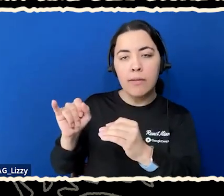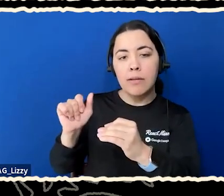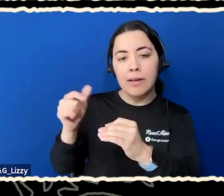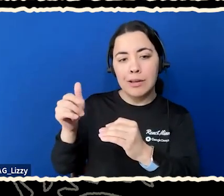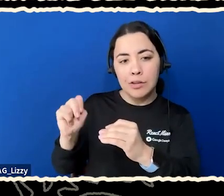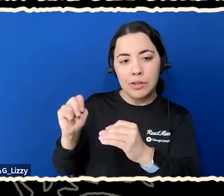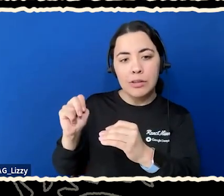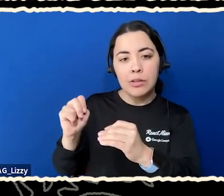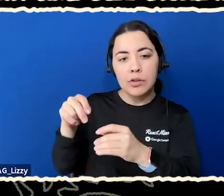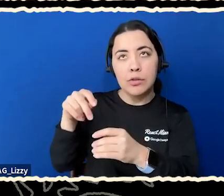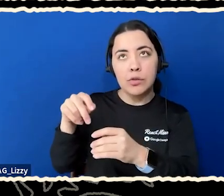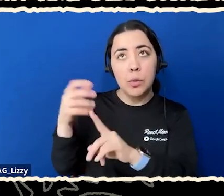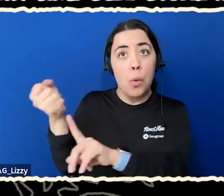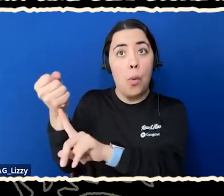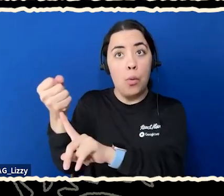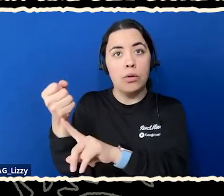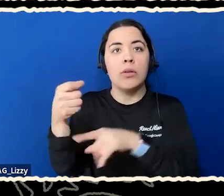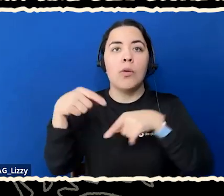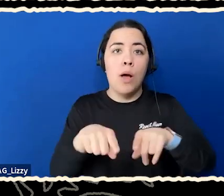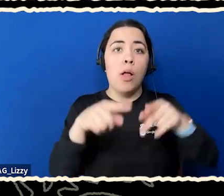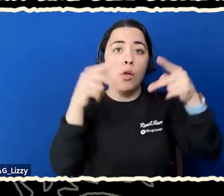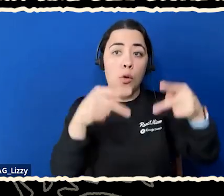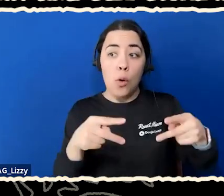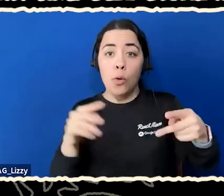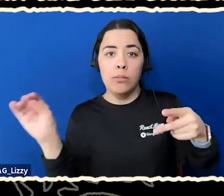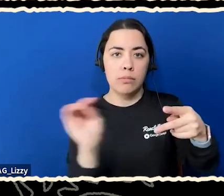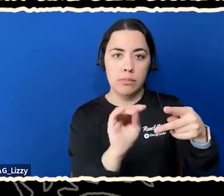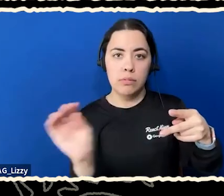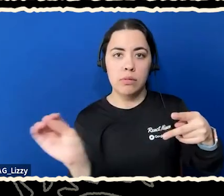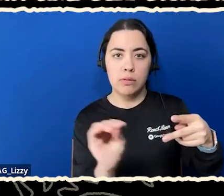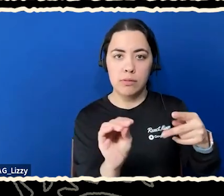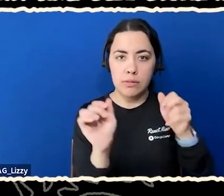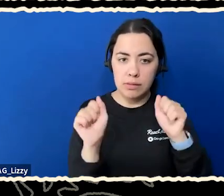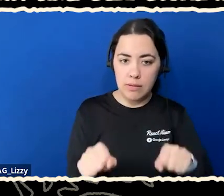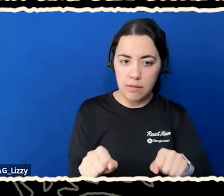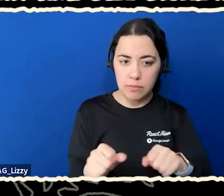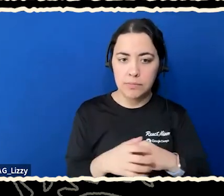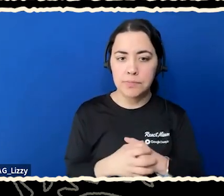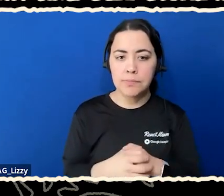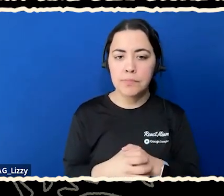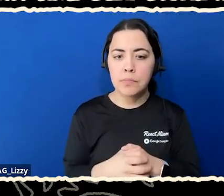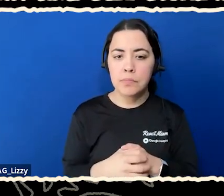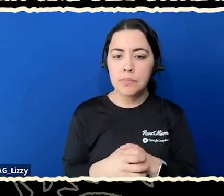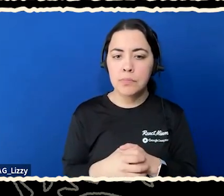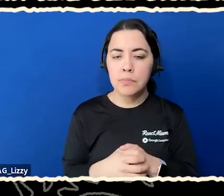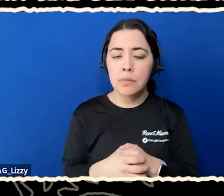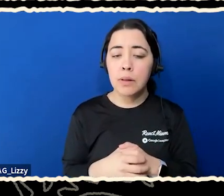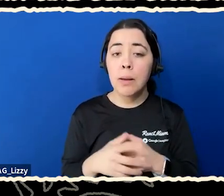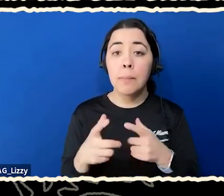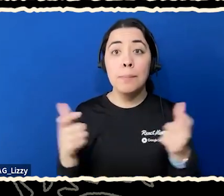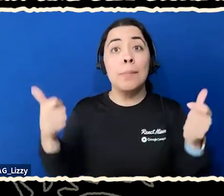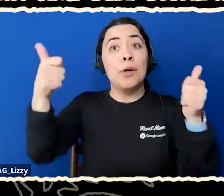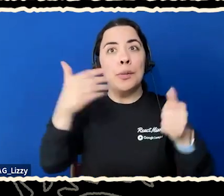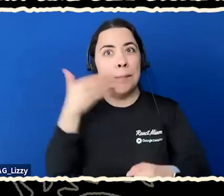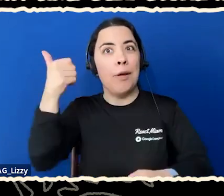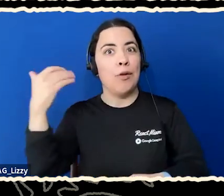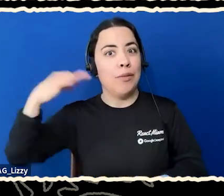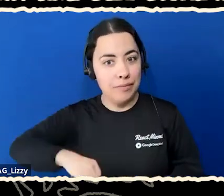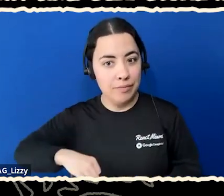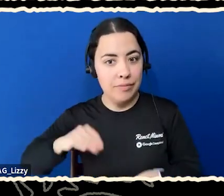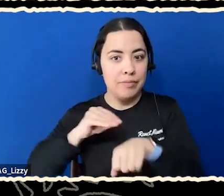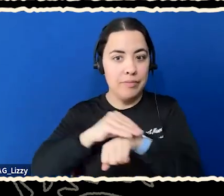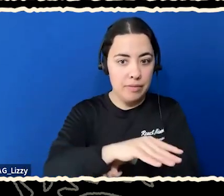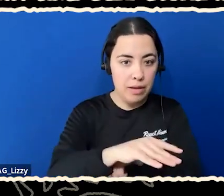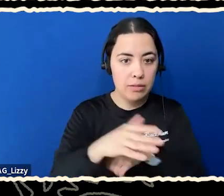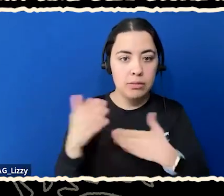Let's move on to something that can have a bigger impact, and this is DOM operations. So there are